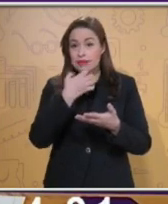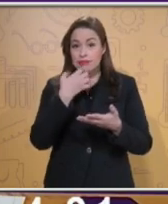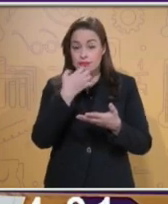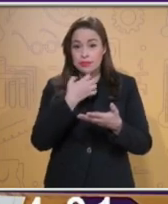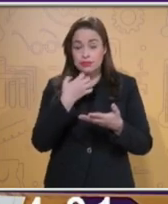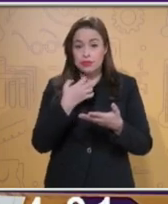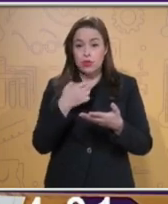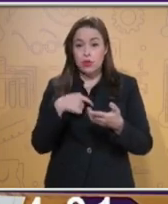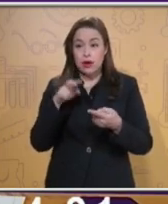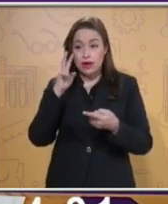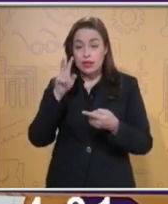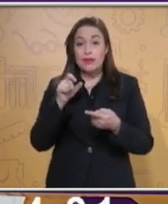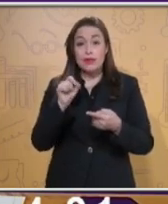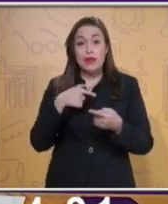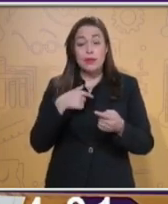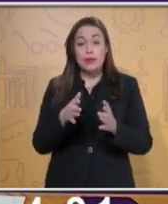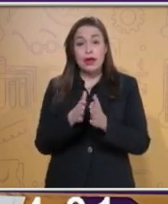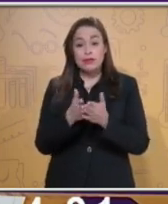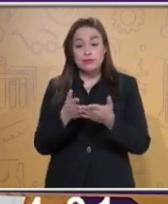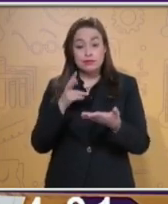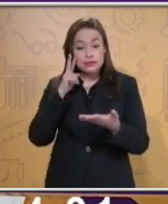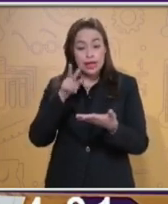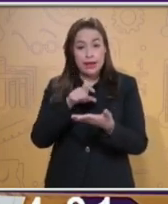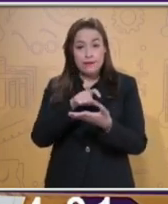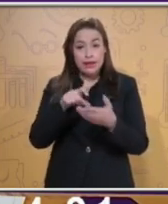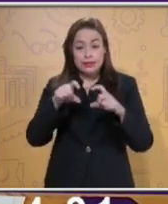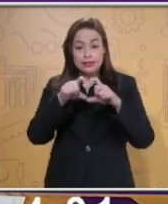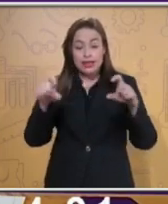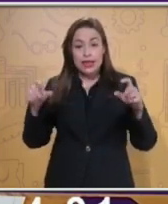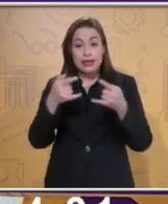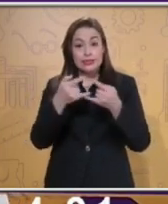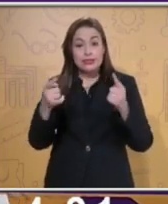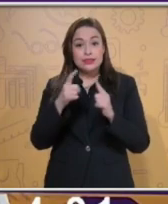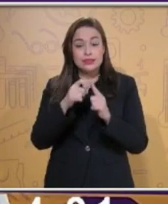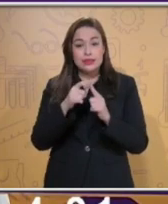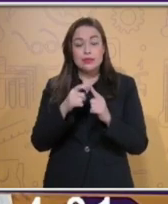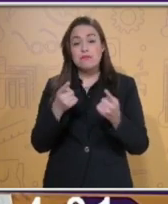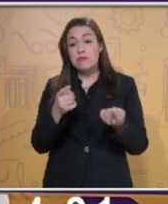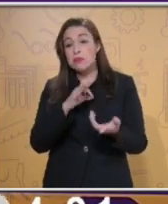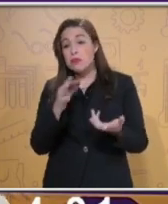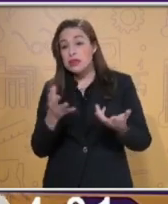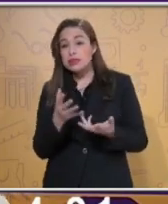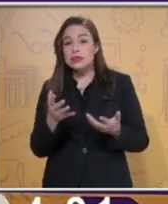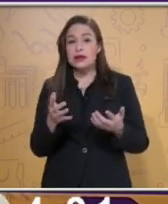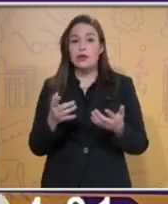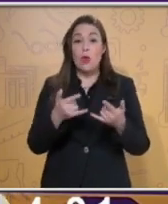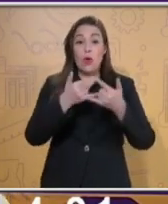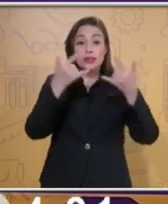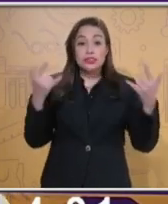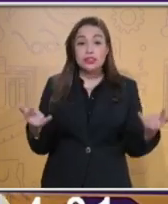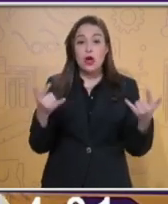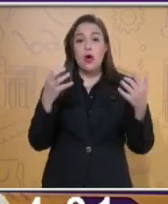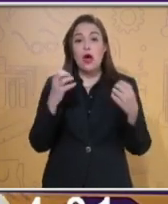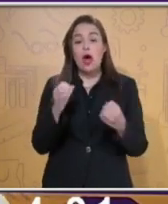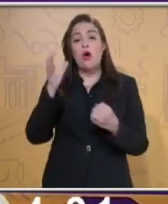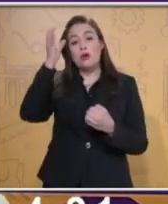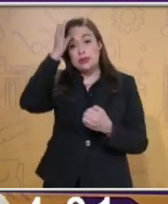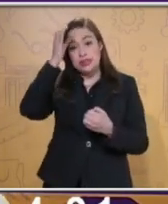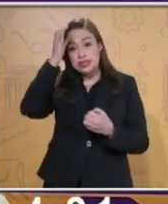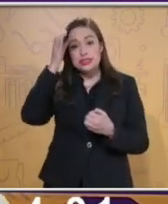strips? Have you ever thought to learn maybe history or science using comic strips?